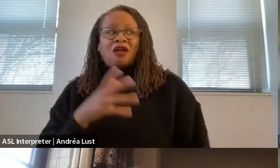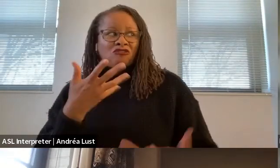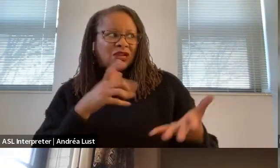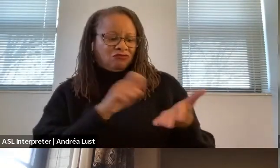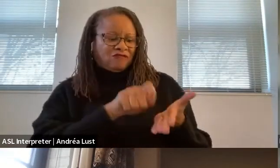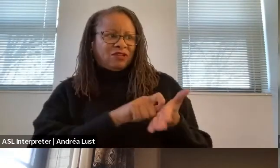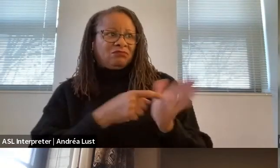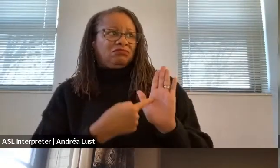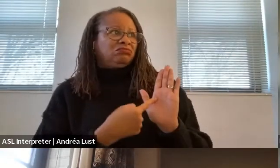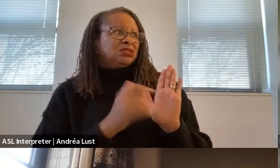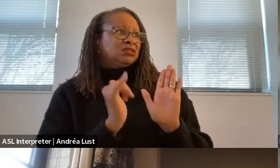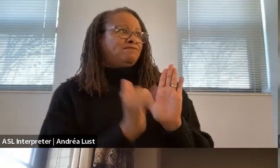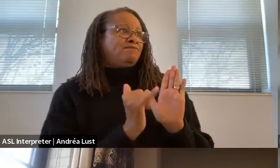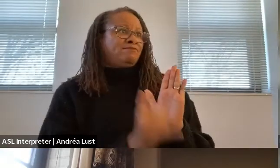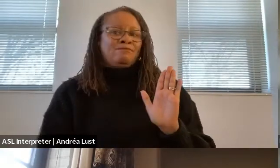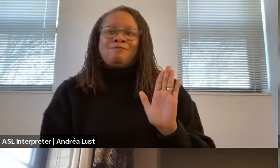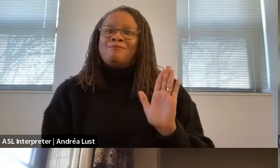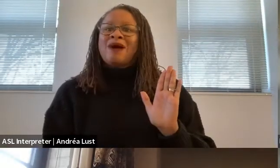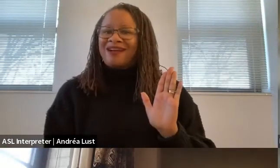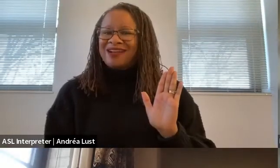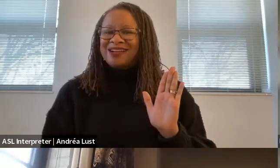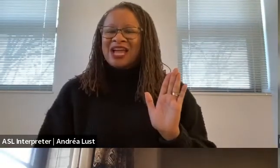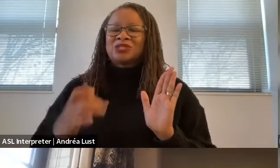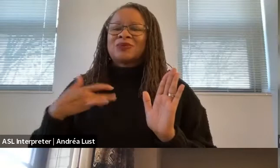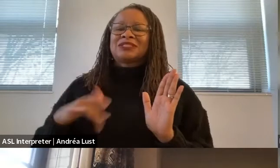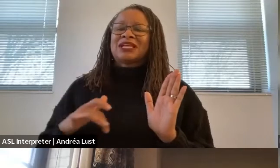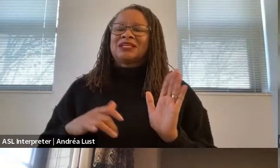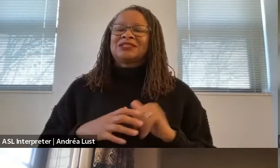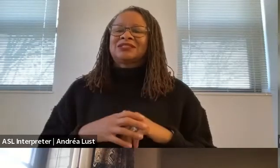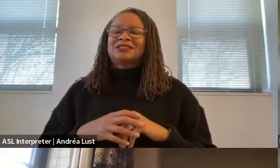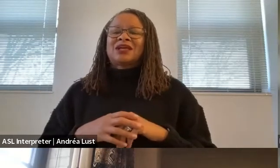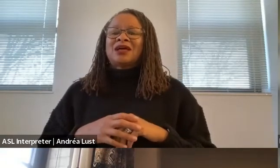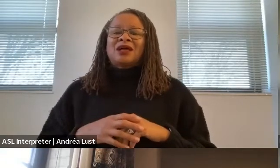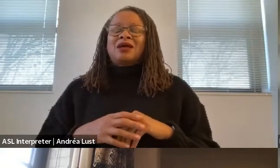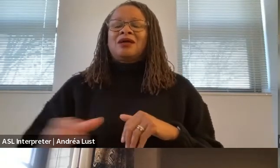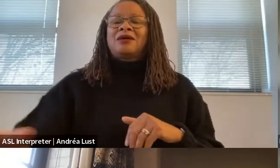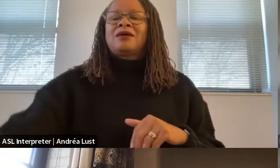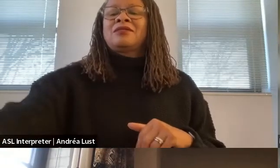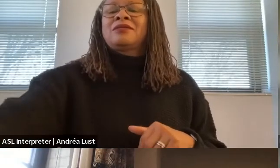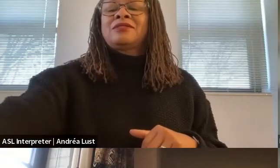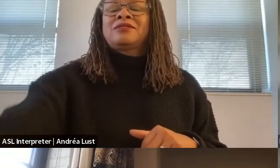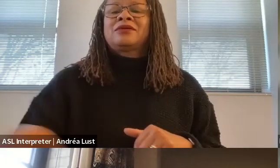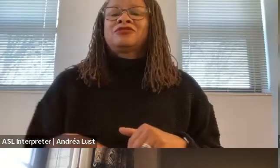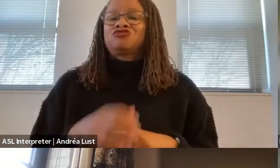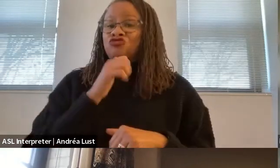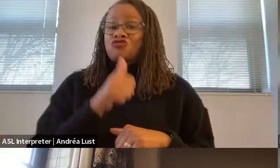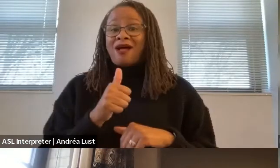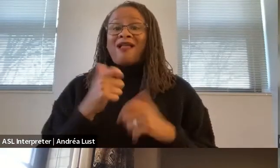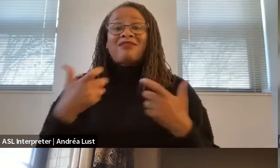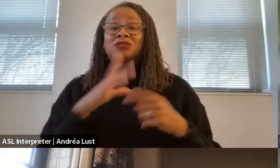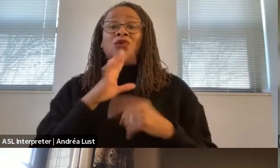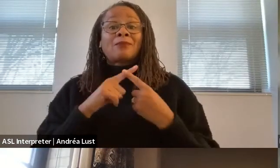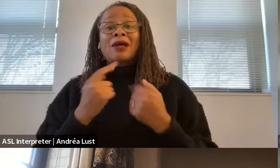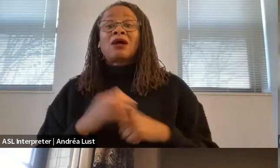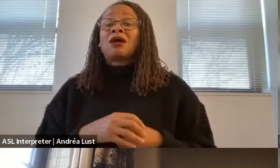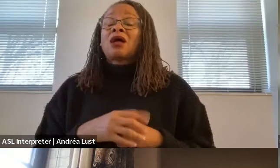down. So in that sense, like, there wasn't actually much to talk about, because I think that both of